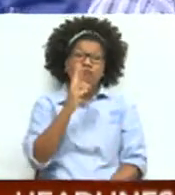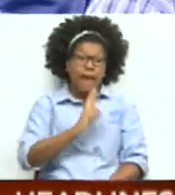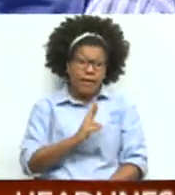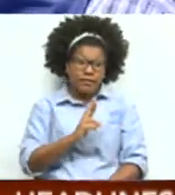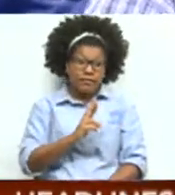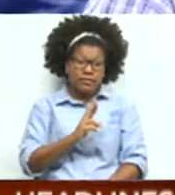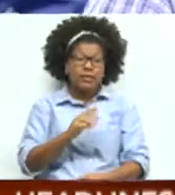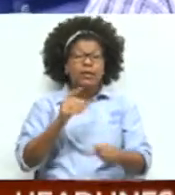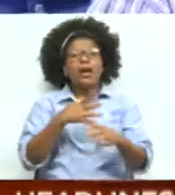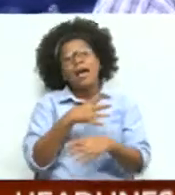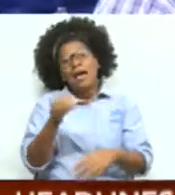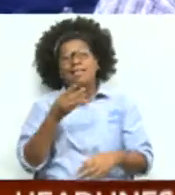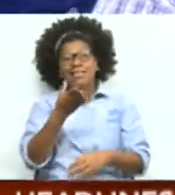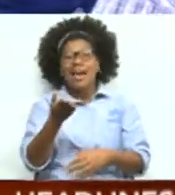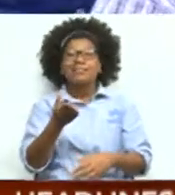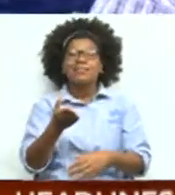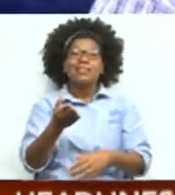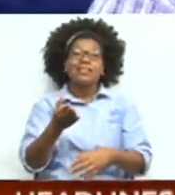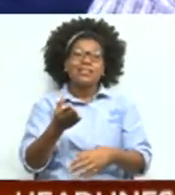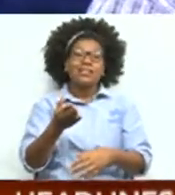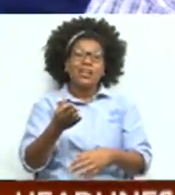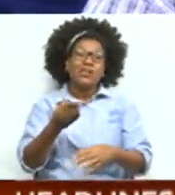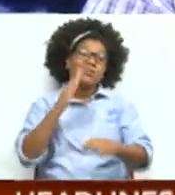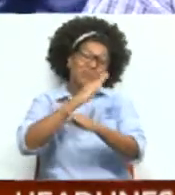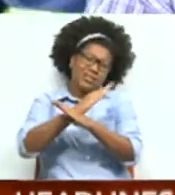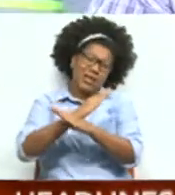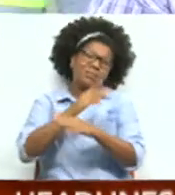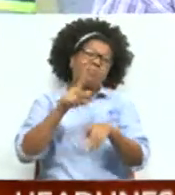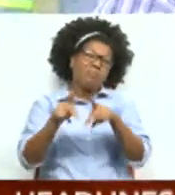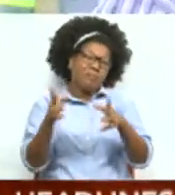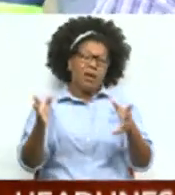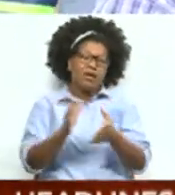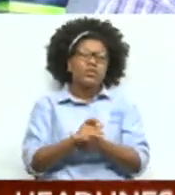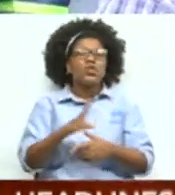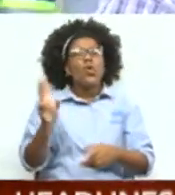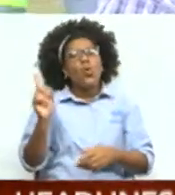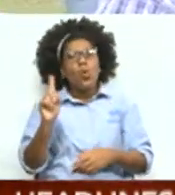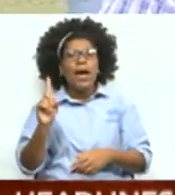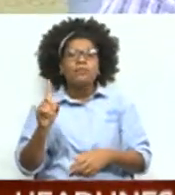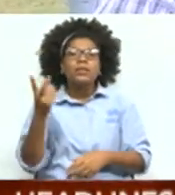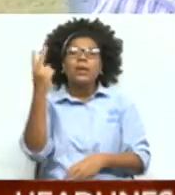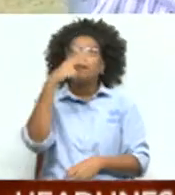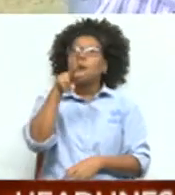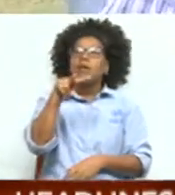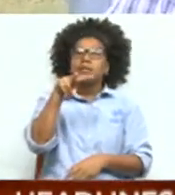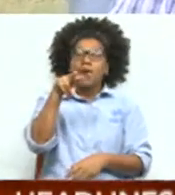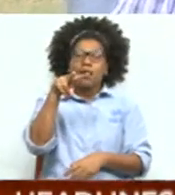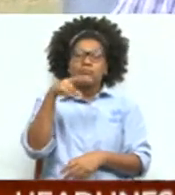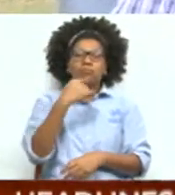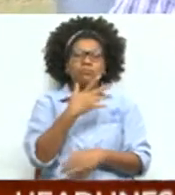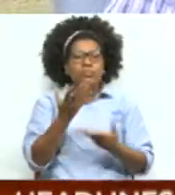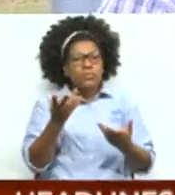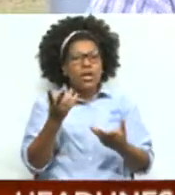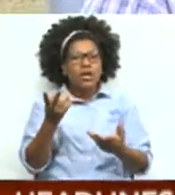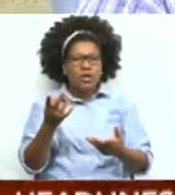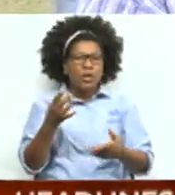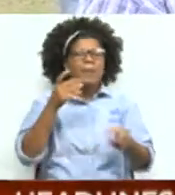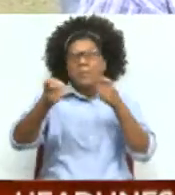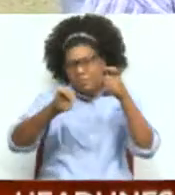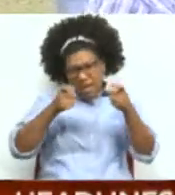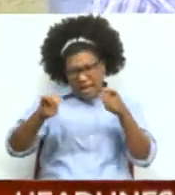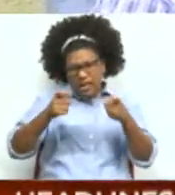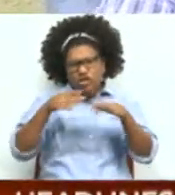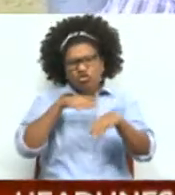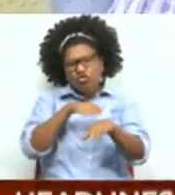back the other signal. So when you monitor it from above ground here, you would be able to manage the traffic. So if there's no traffic going